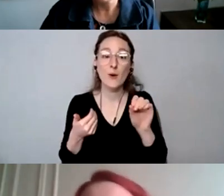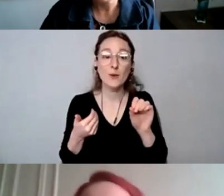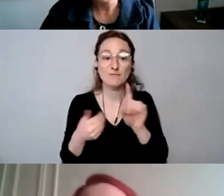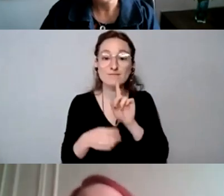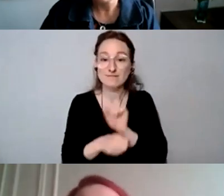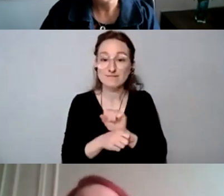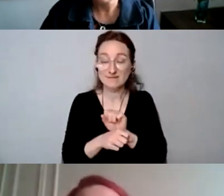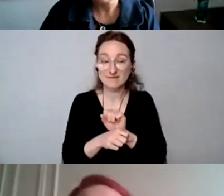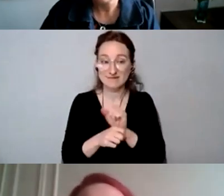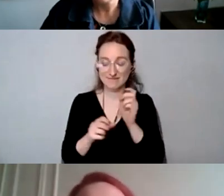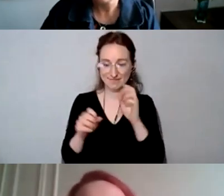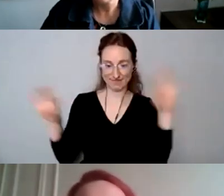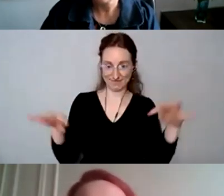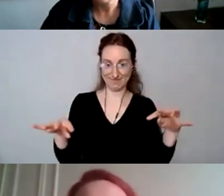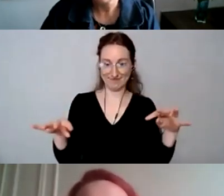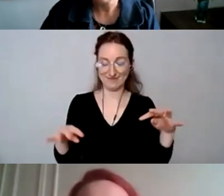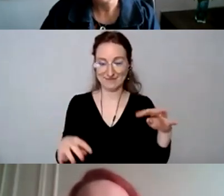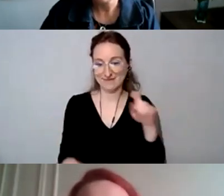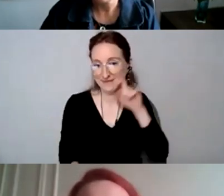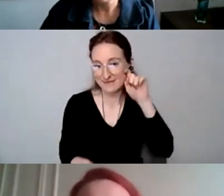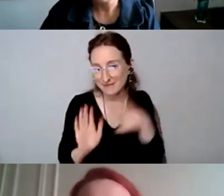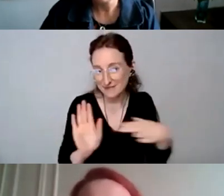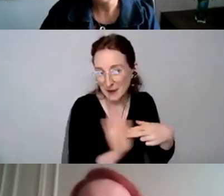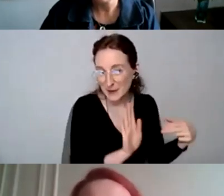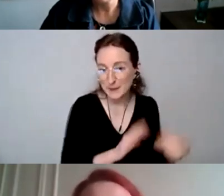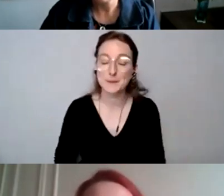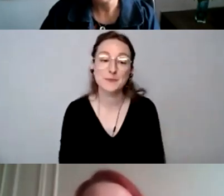these gender stereotypes, and